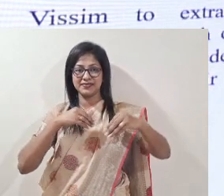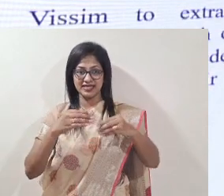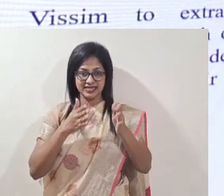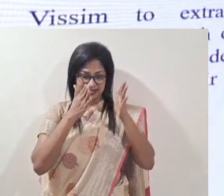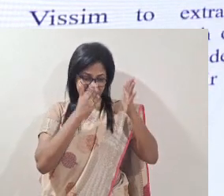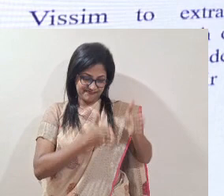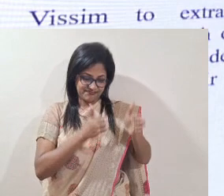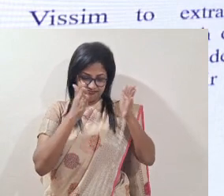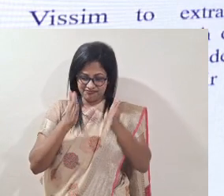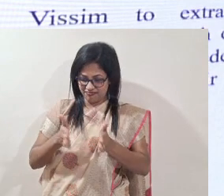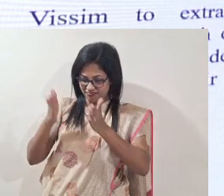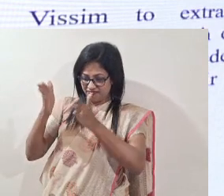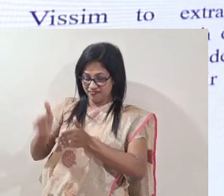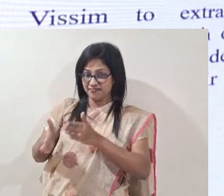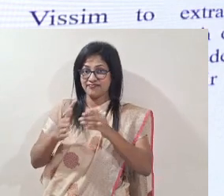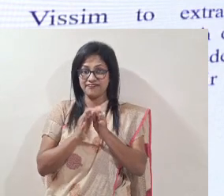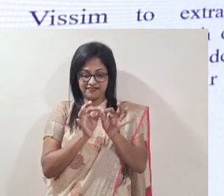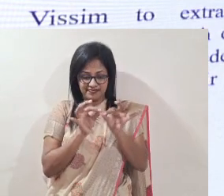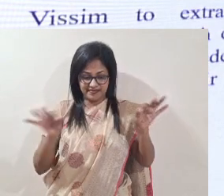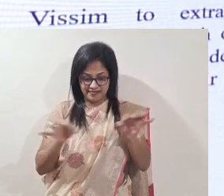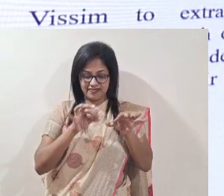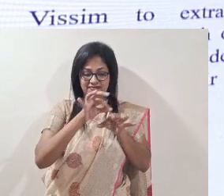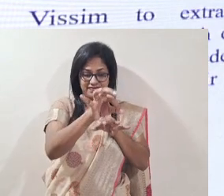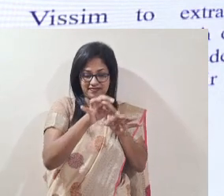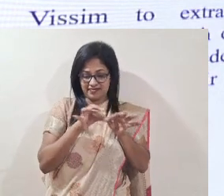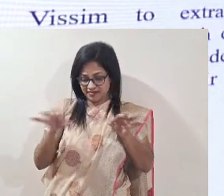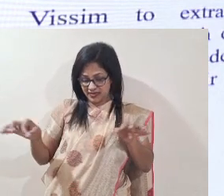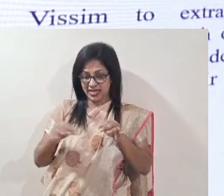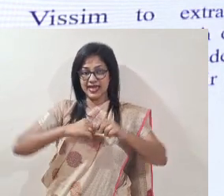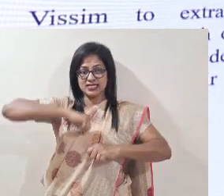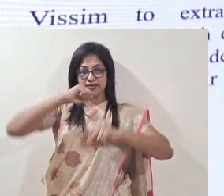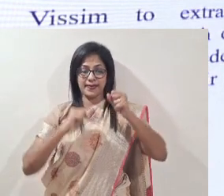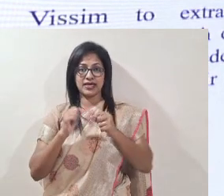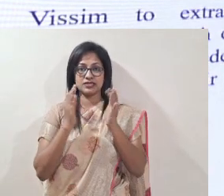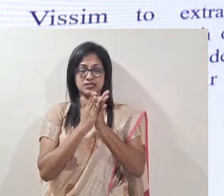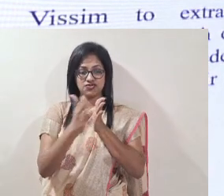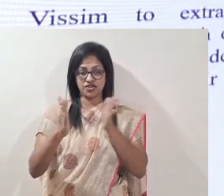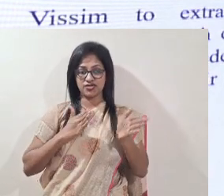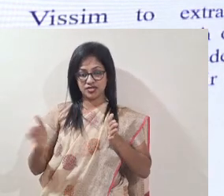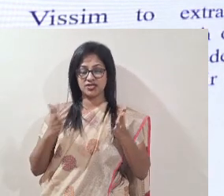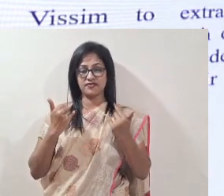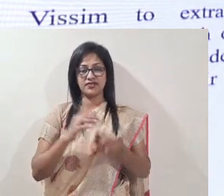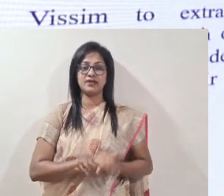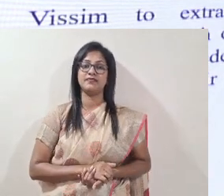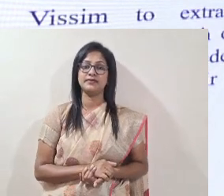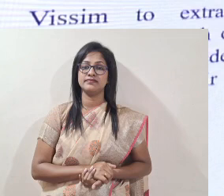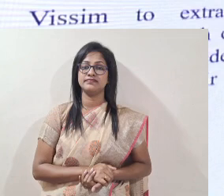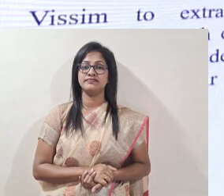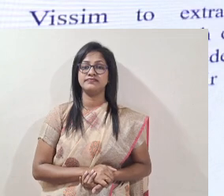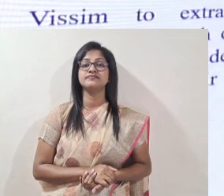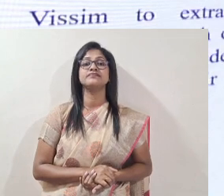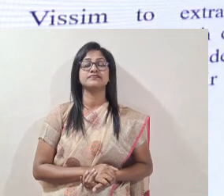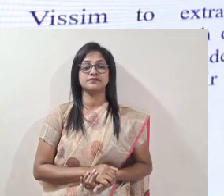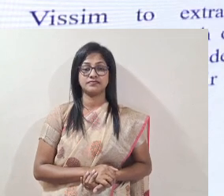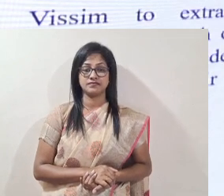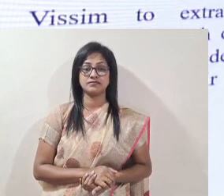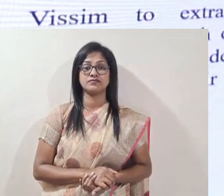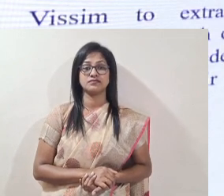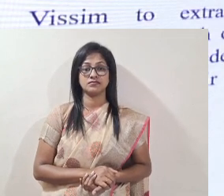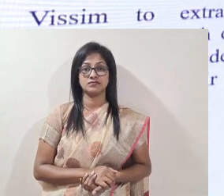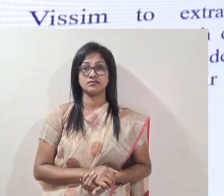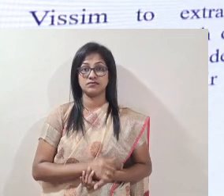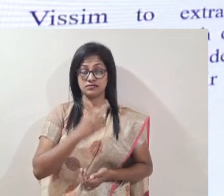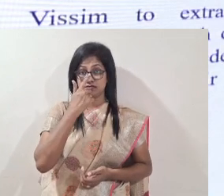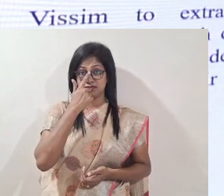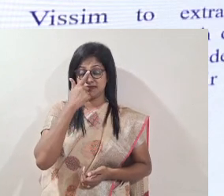between the rows of the bollards and the spacing between them. And then these swept path were